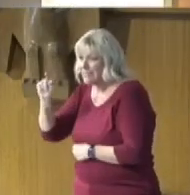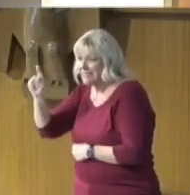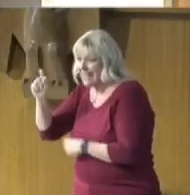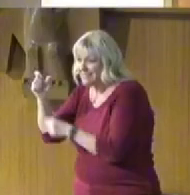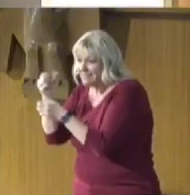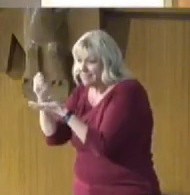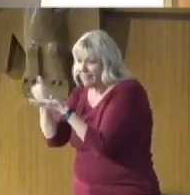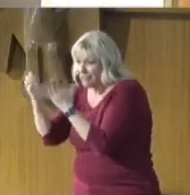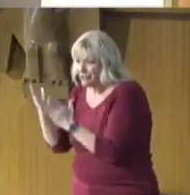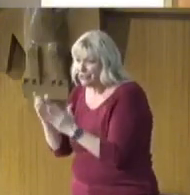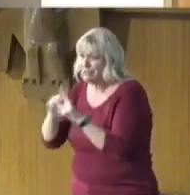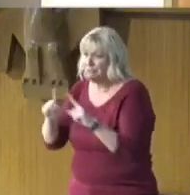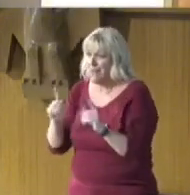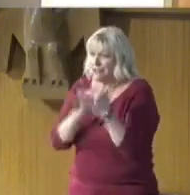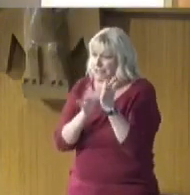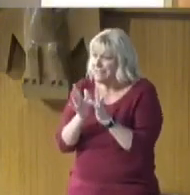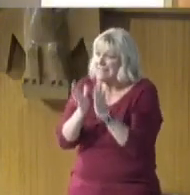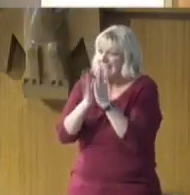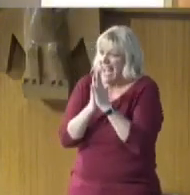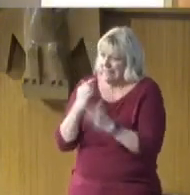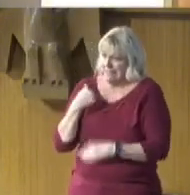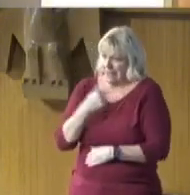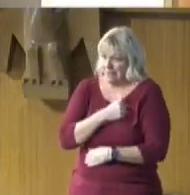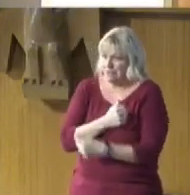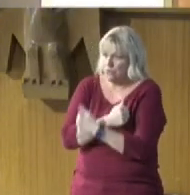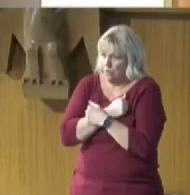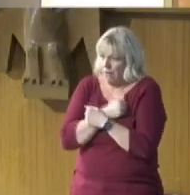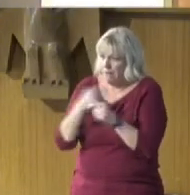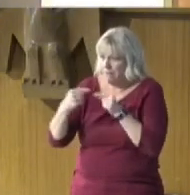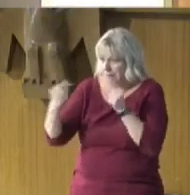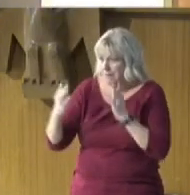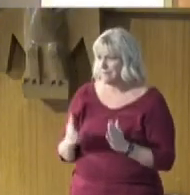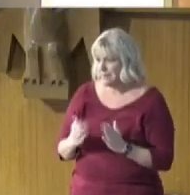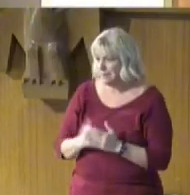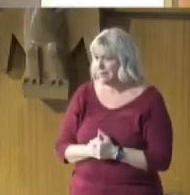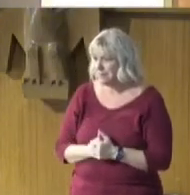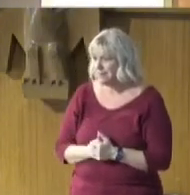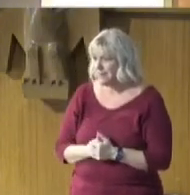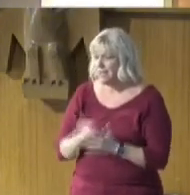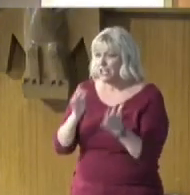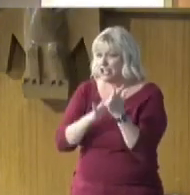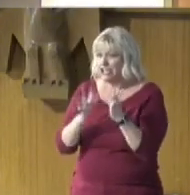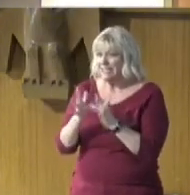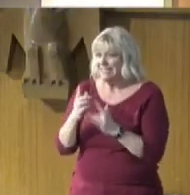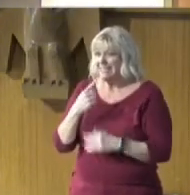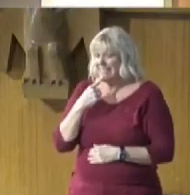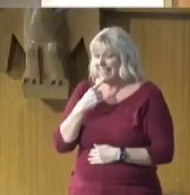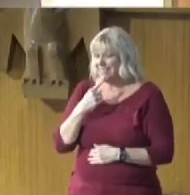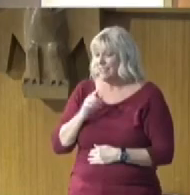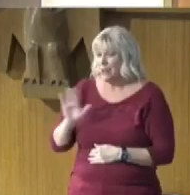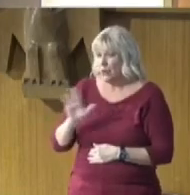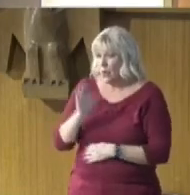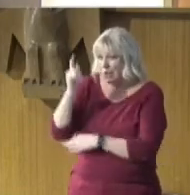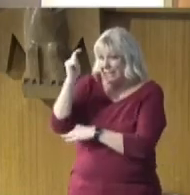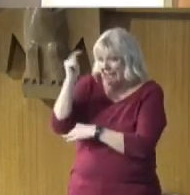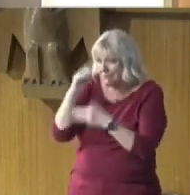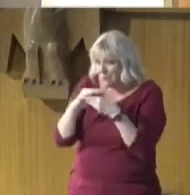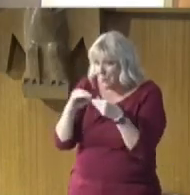enemies? Jesus is teaching us that your testimony is the way you treat the people who are not like